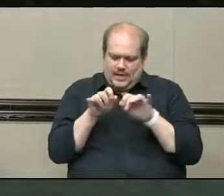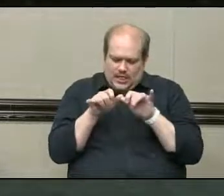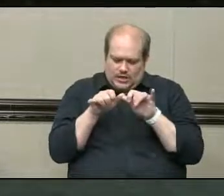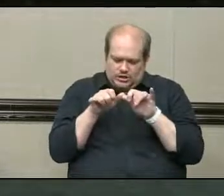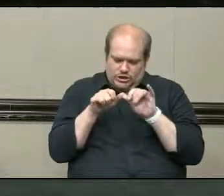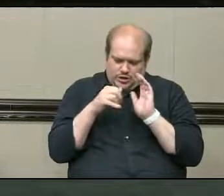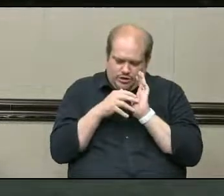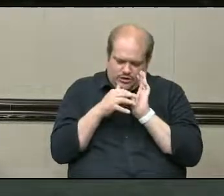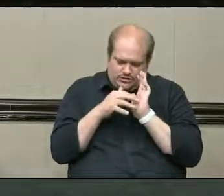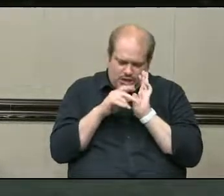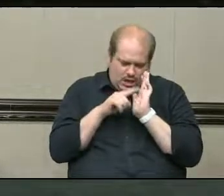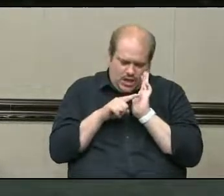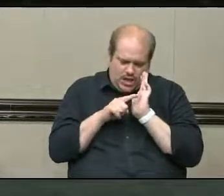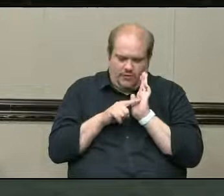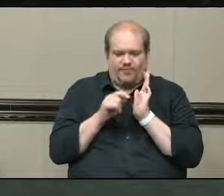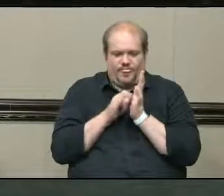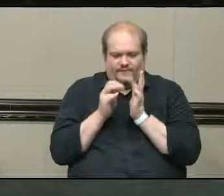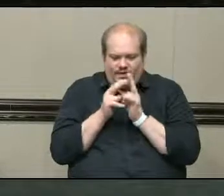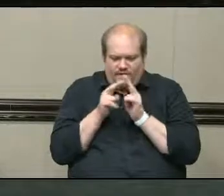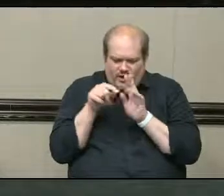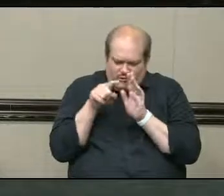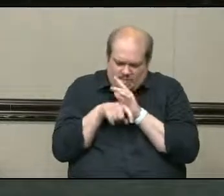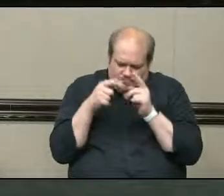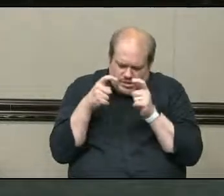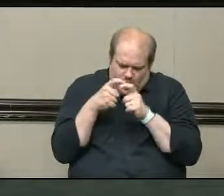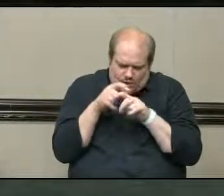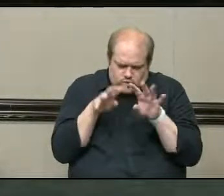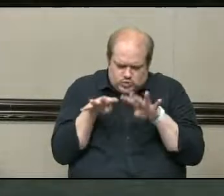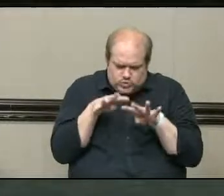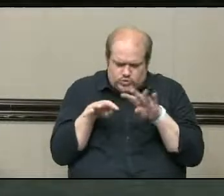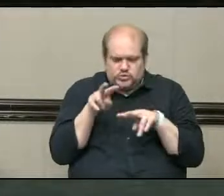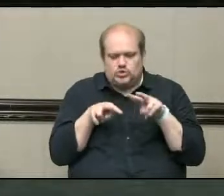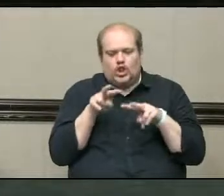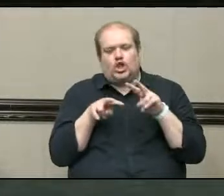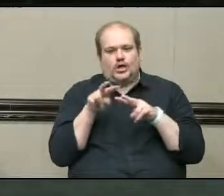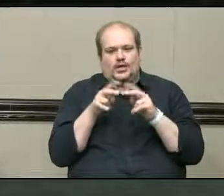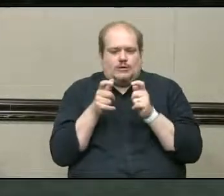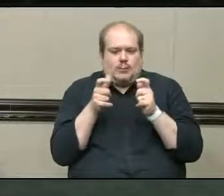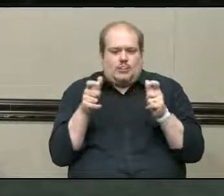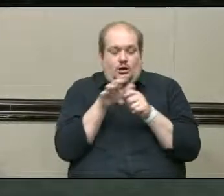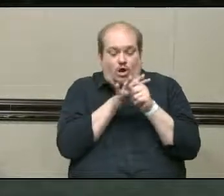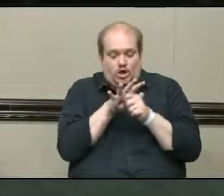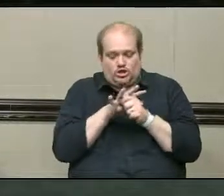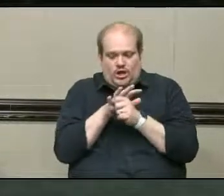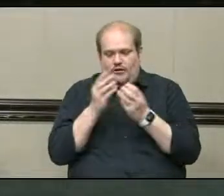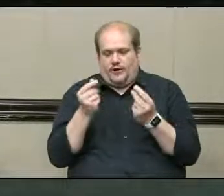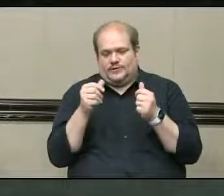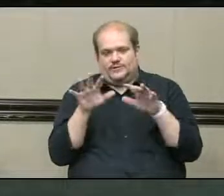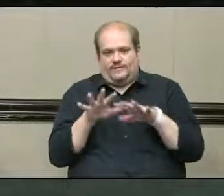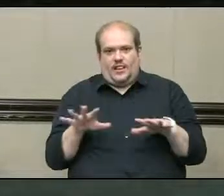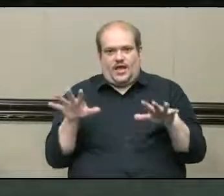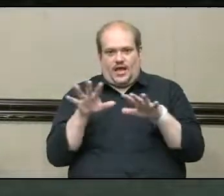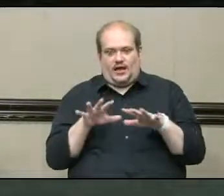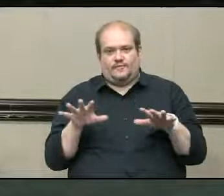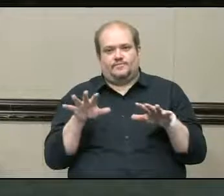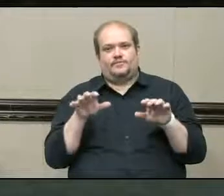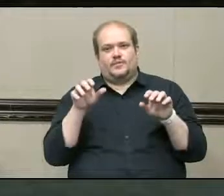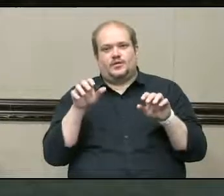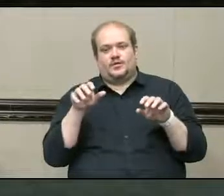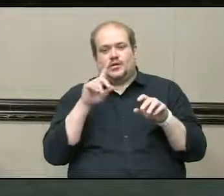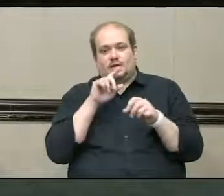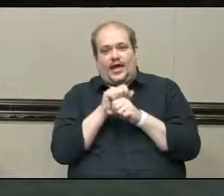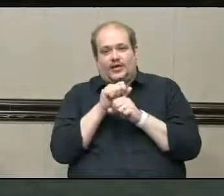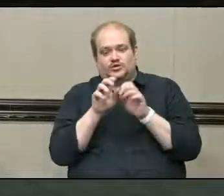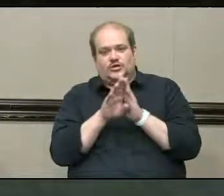studies that are very, very in-depth, looking at large areas of land. They come in and